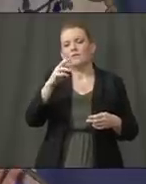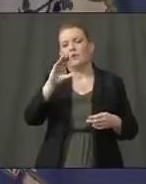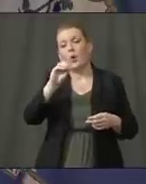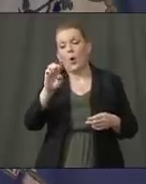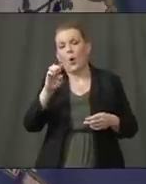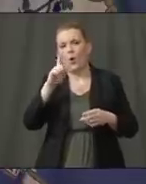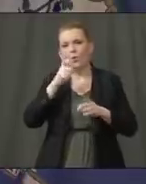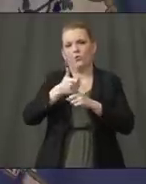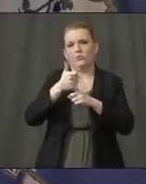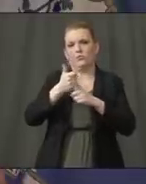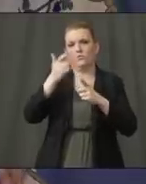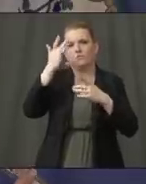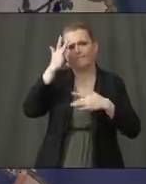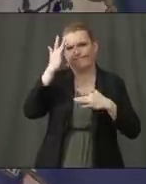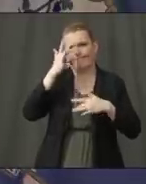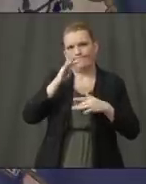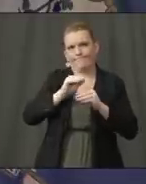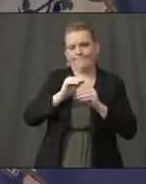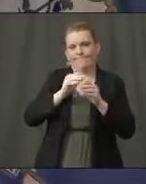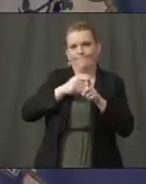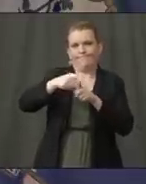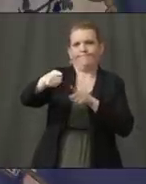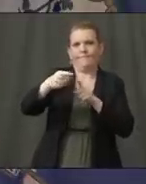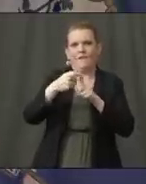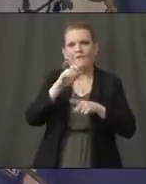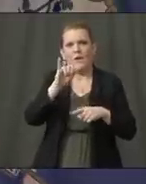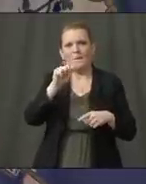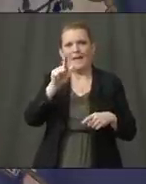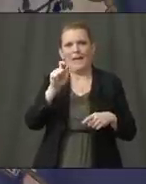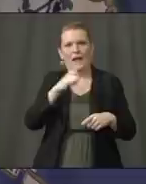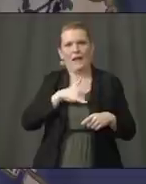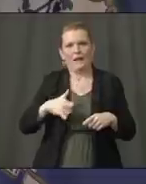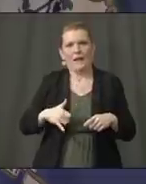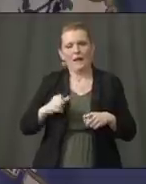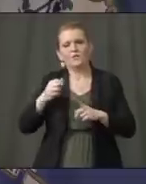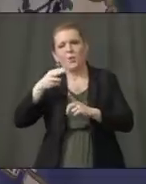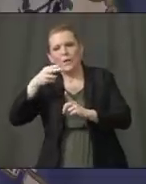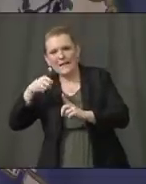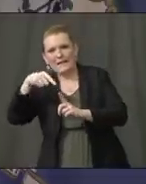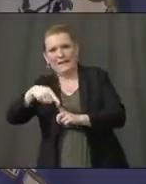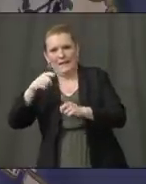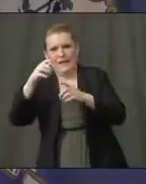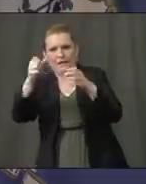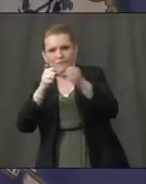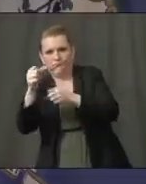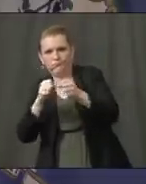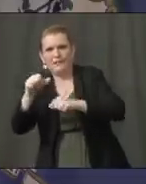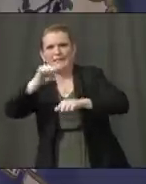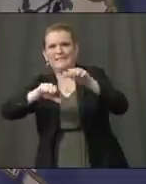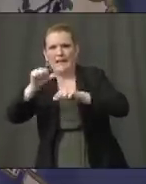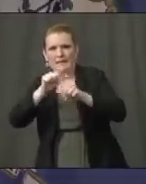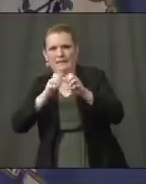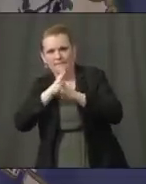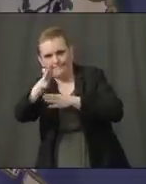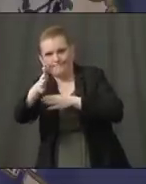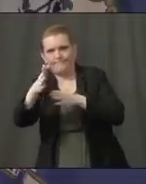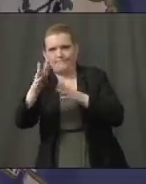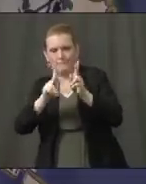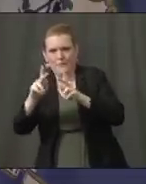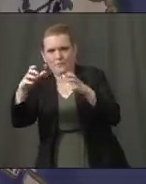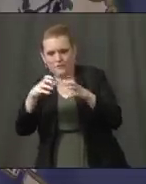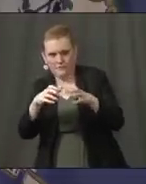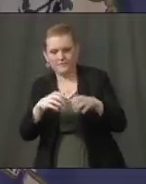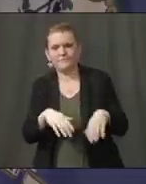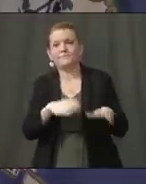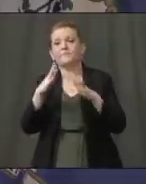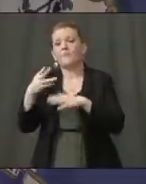represents probably the interest, and he's putting together our scientific portfolio of experts who's going to be on there as well. And Paul Mounds, our